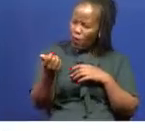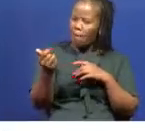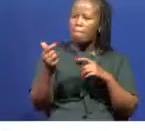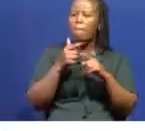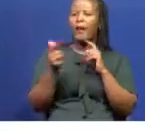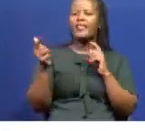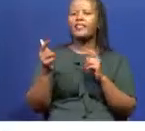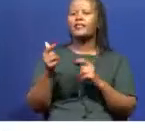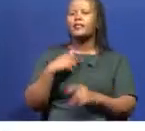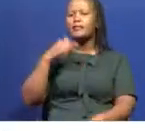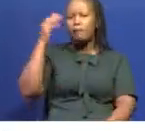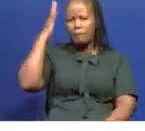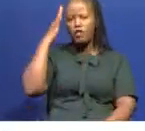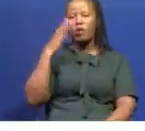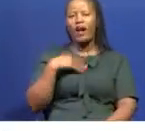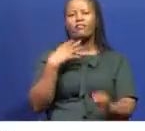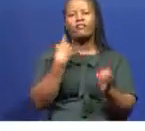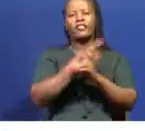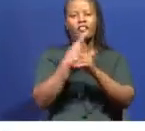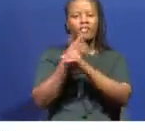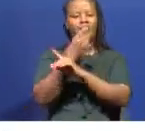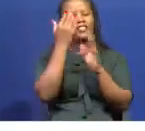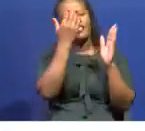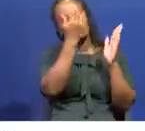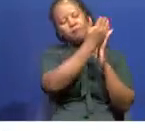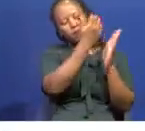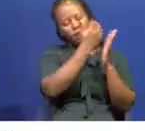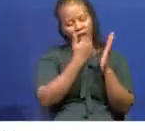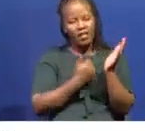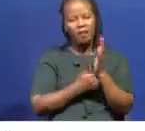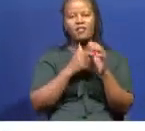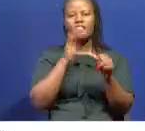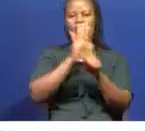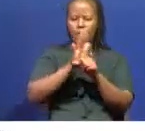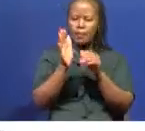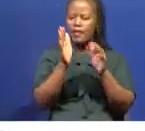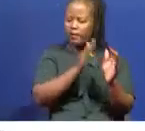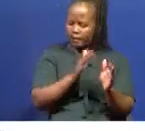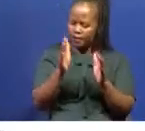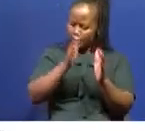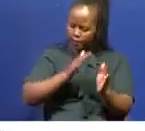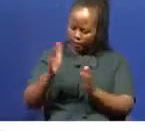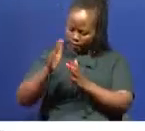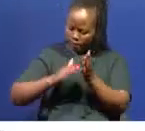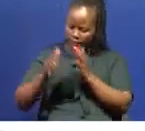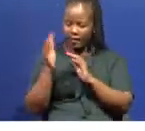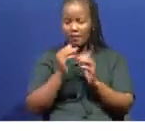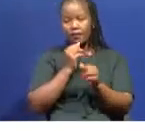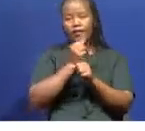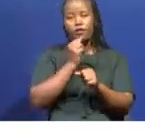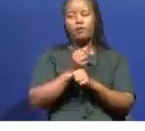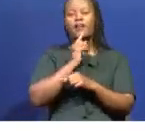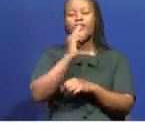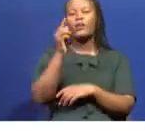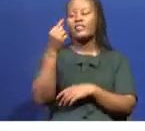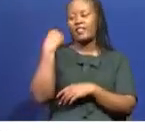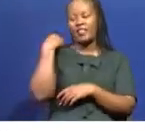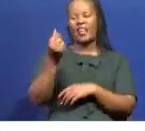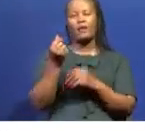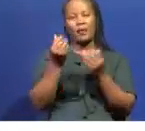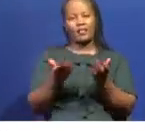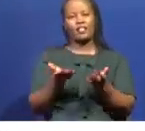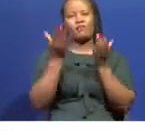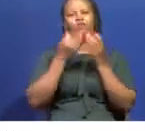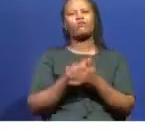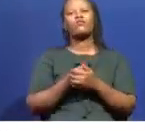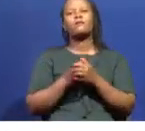there are, you know, different initiatives, several efforts that are being done just to shore up the number, have the number rise. But what